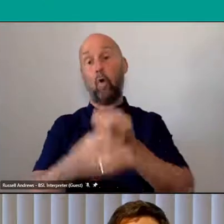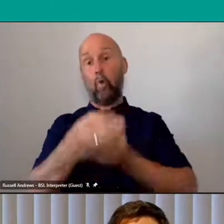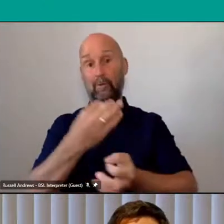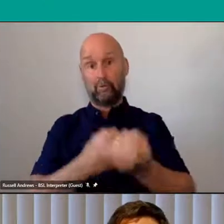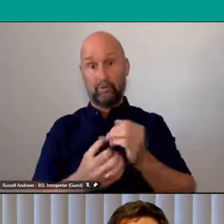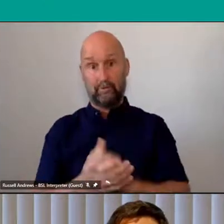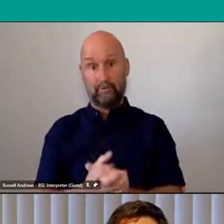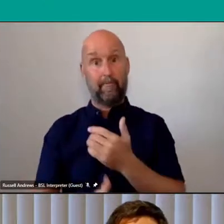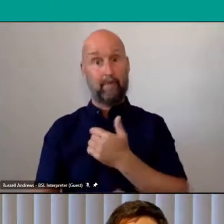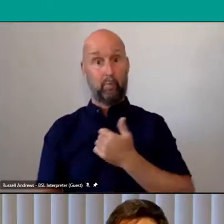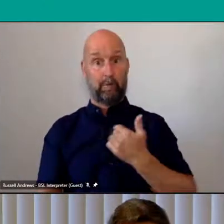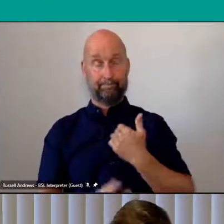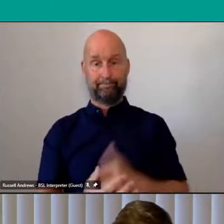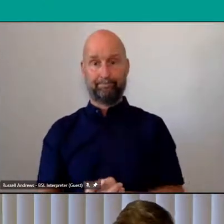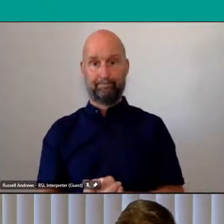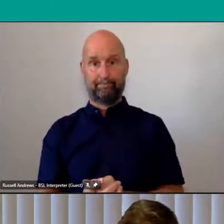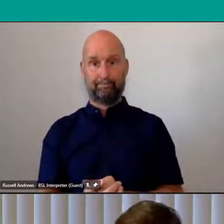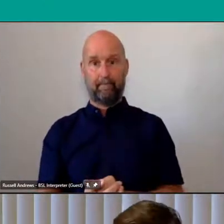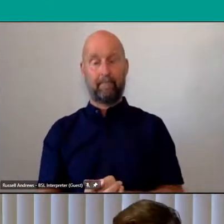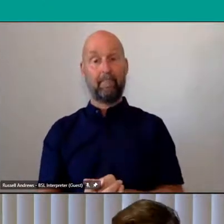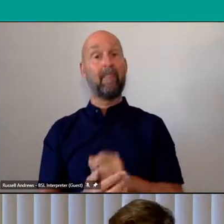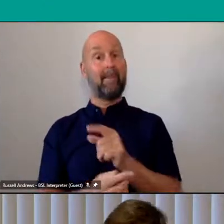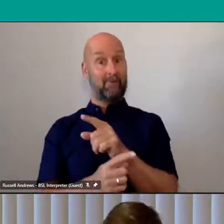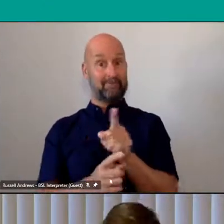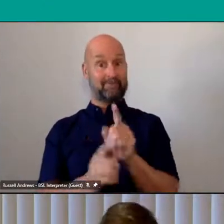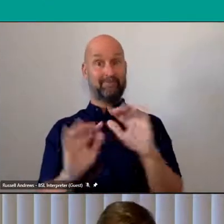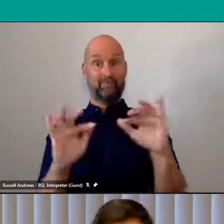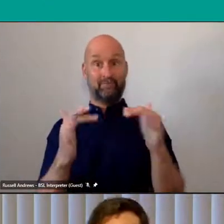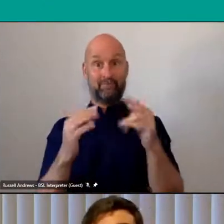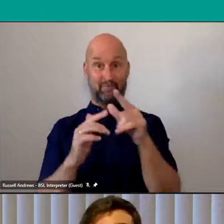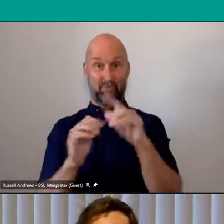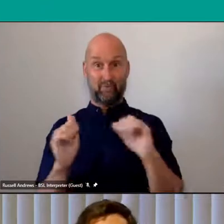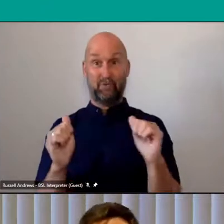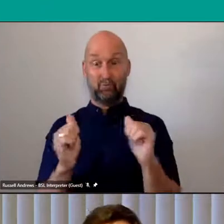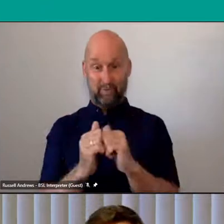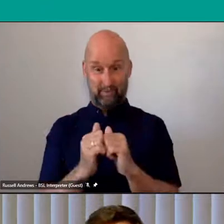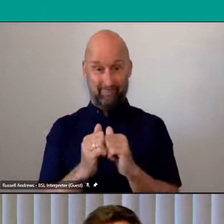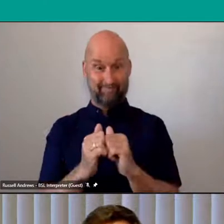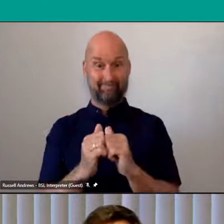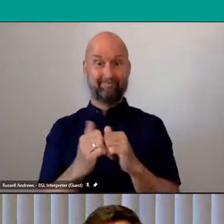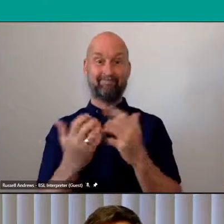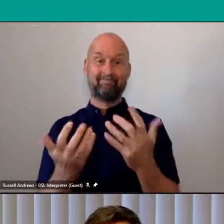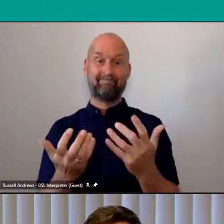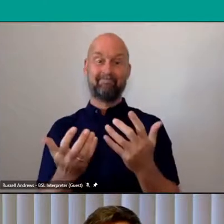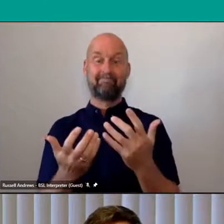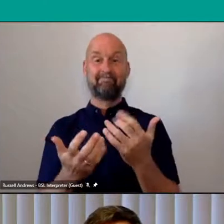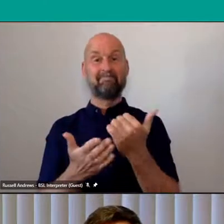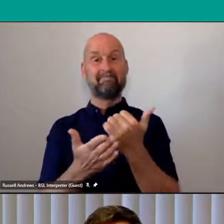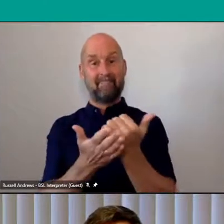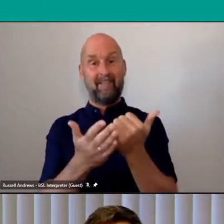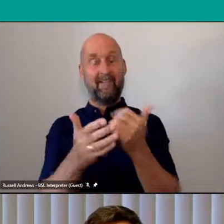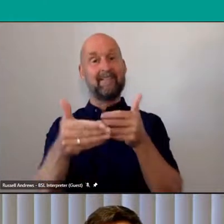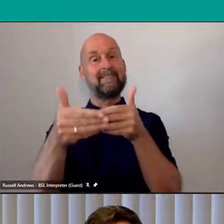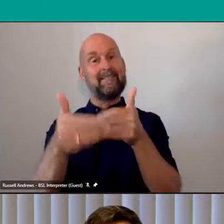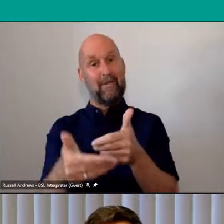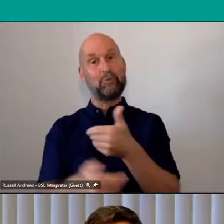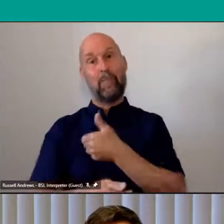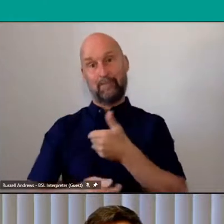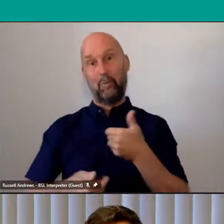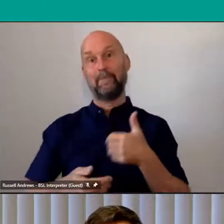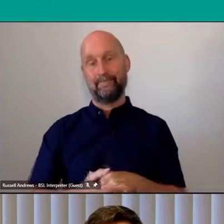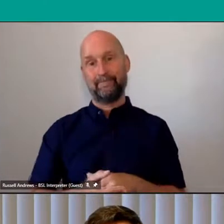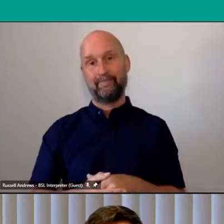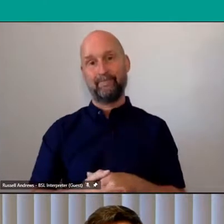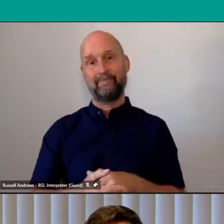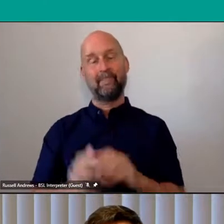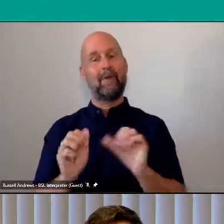this morning. I think you'll agree that it's been a really good session this morning and a great